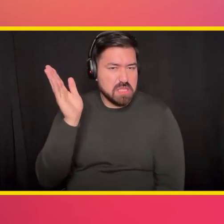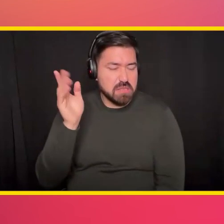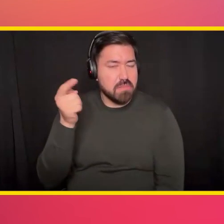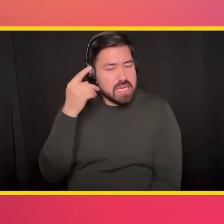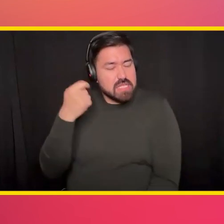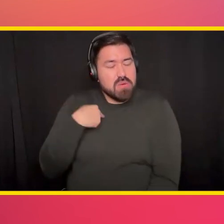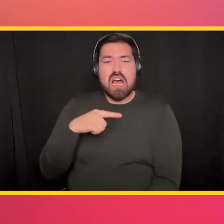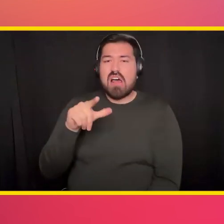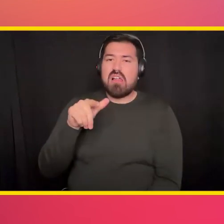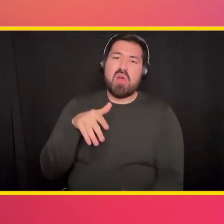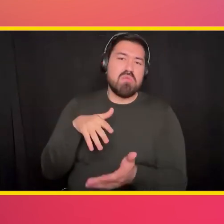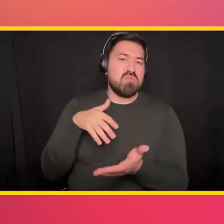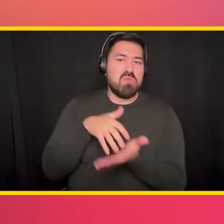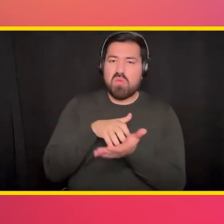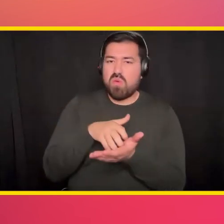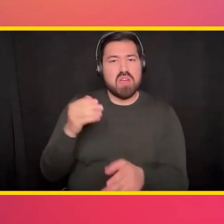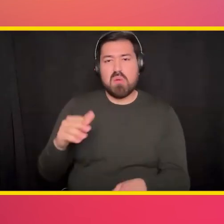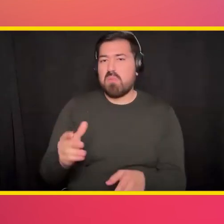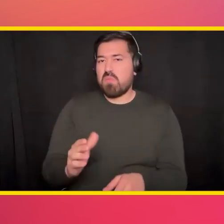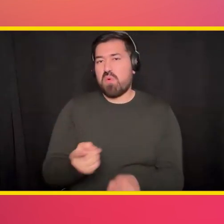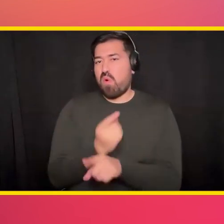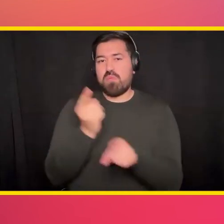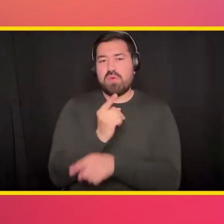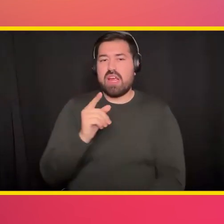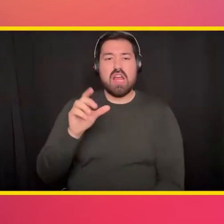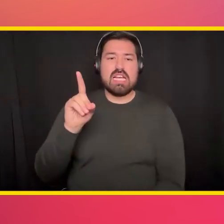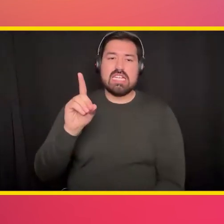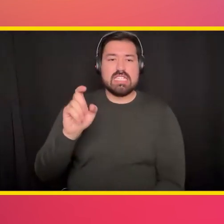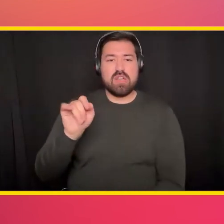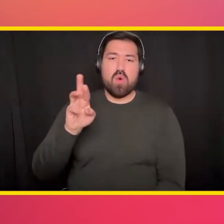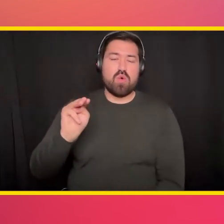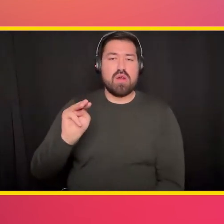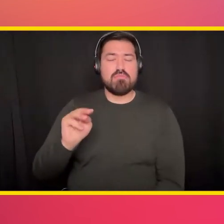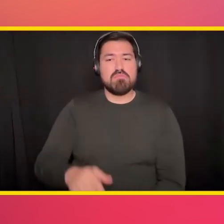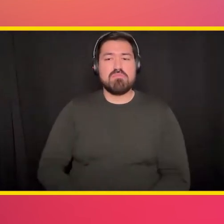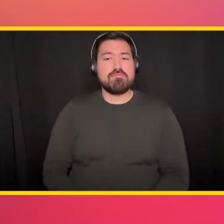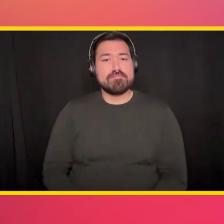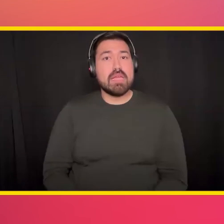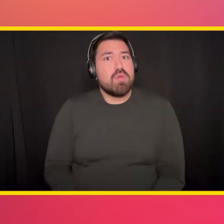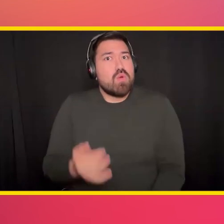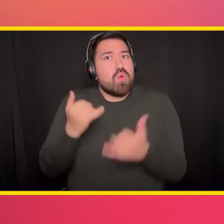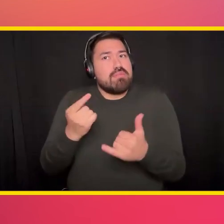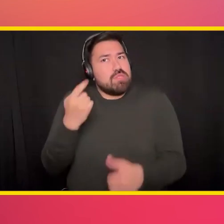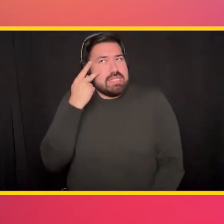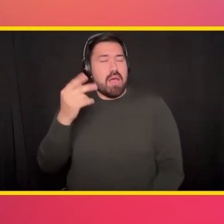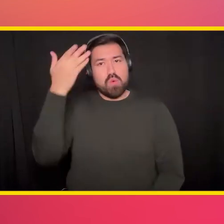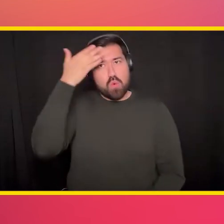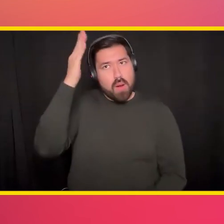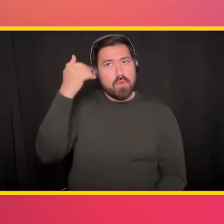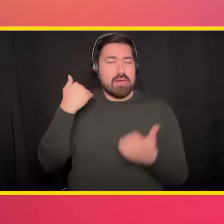of decorum that was shown by the president. He does it. I mean, that's where we are. Like he's going to get up and spew nonsense